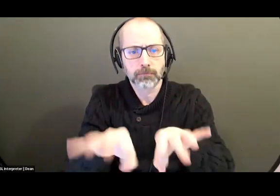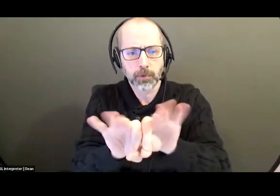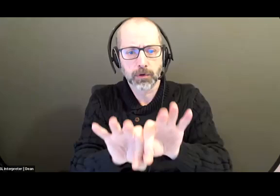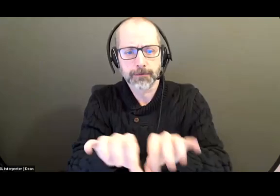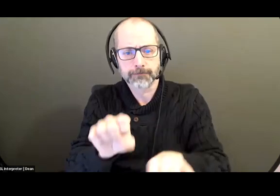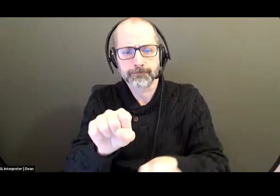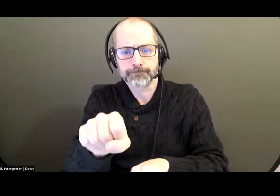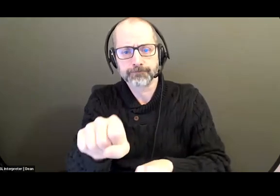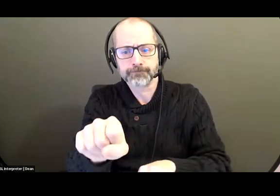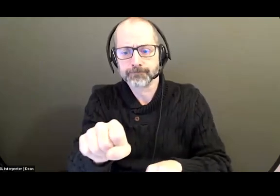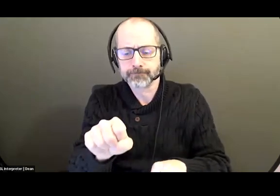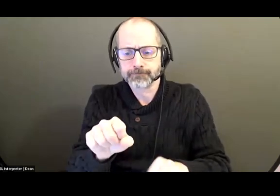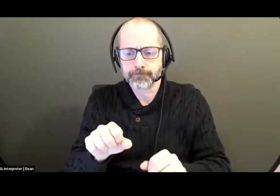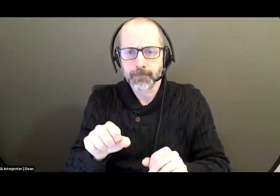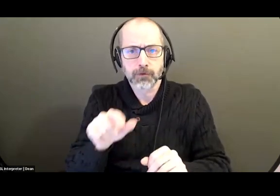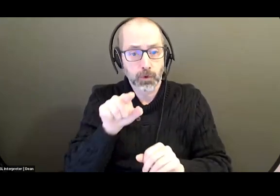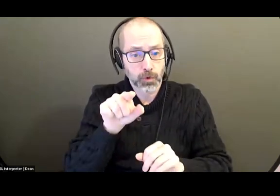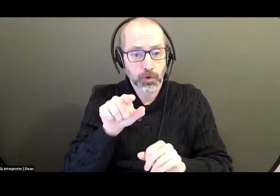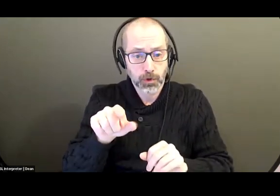is very important work,